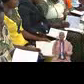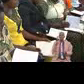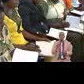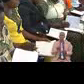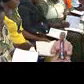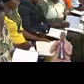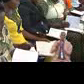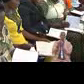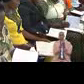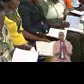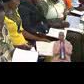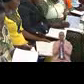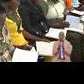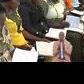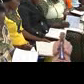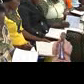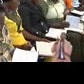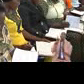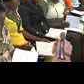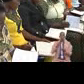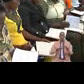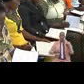together. Somebody say amen. Amen.